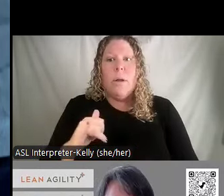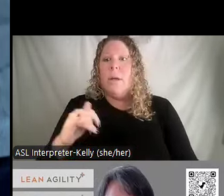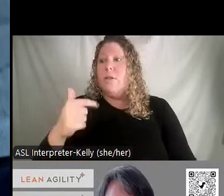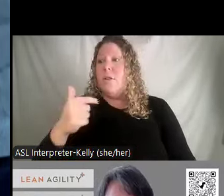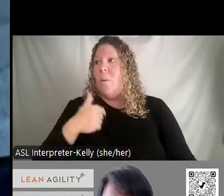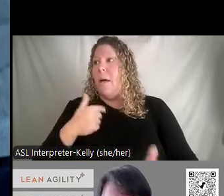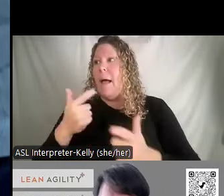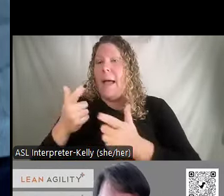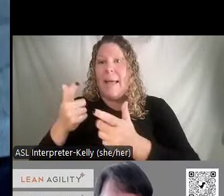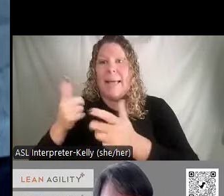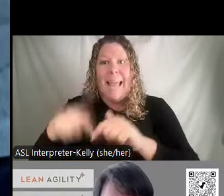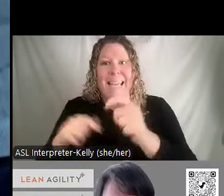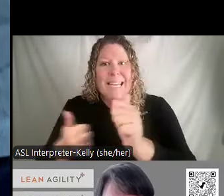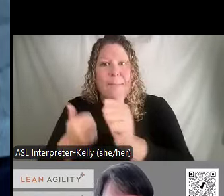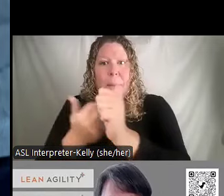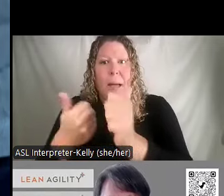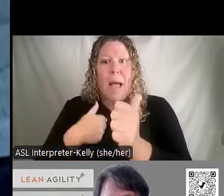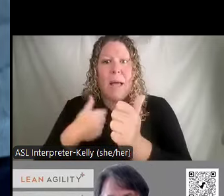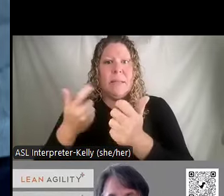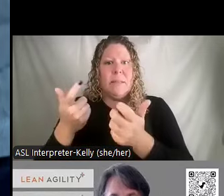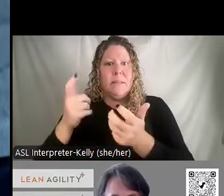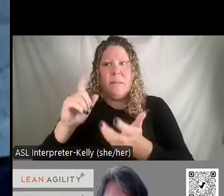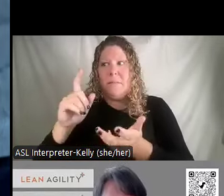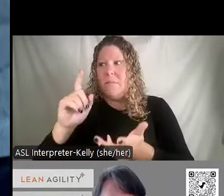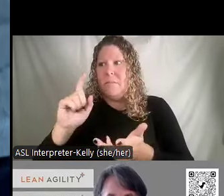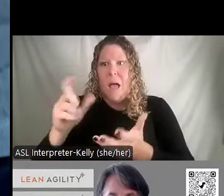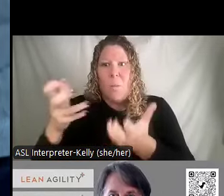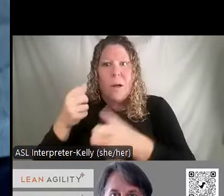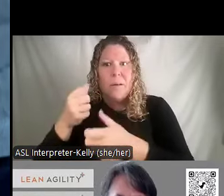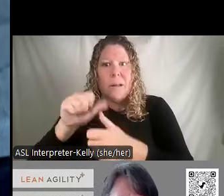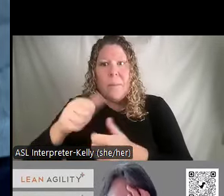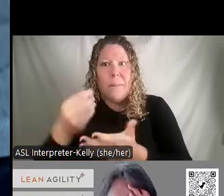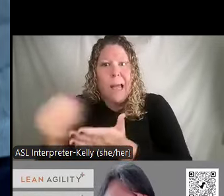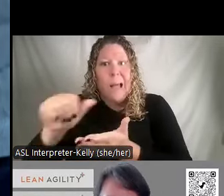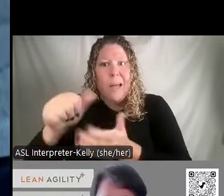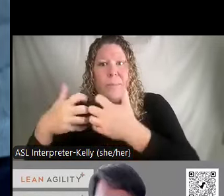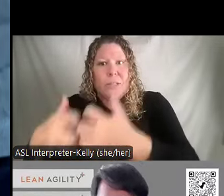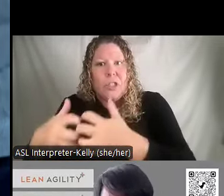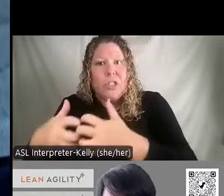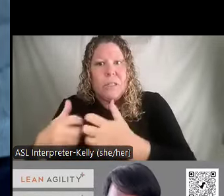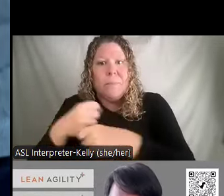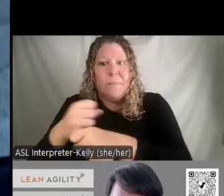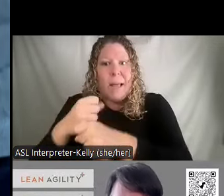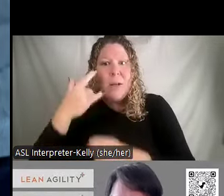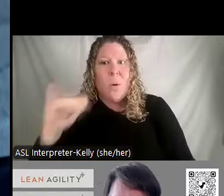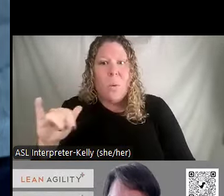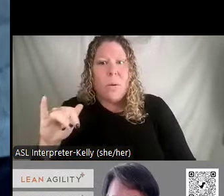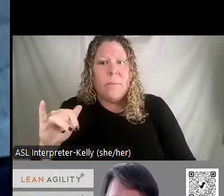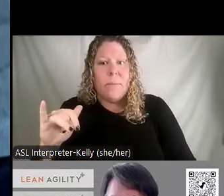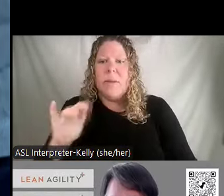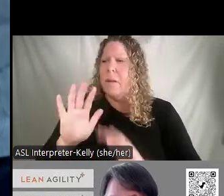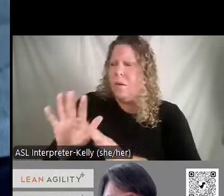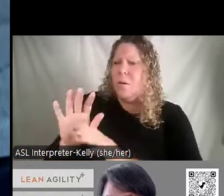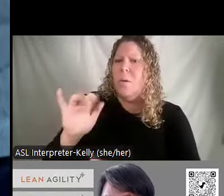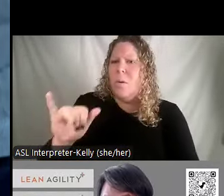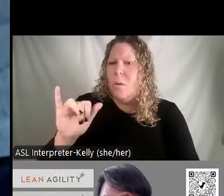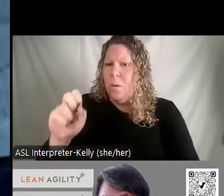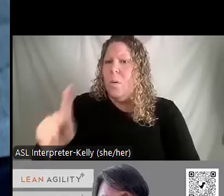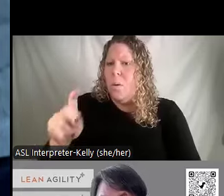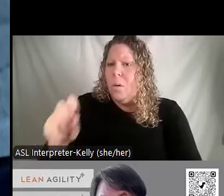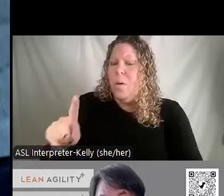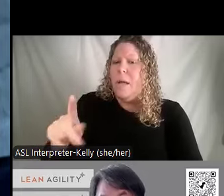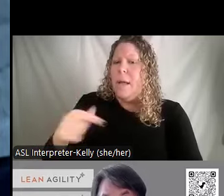can't keep up. And I said, well, you got a capacity problem. She said, yeah. I said, well, look, I think if we got a little team together, maybe we could